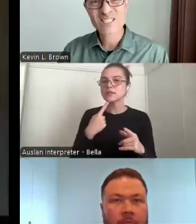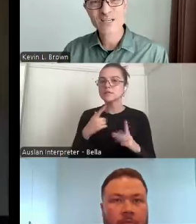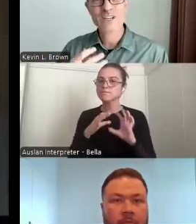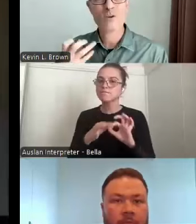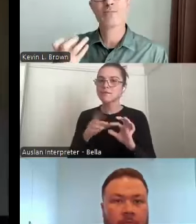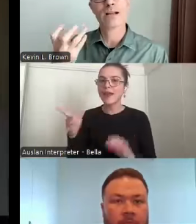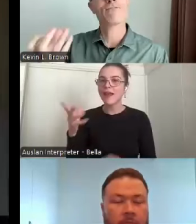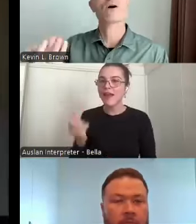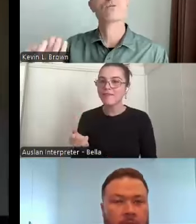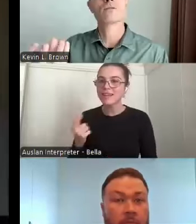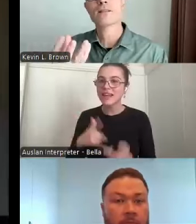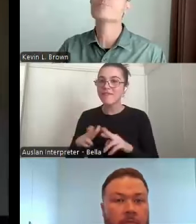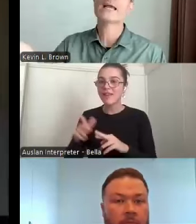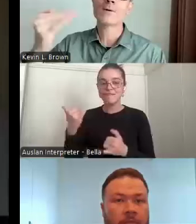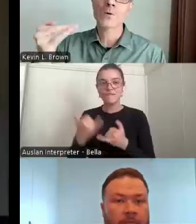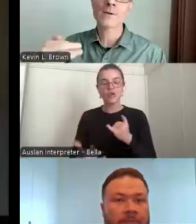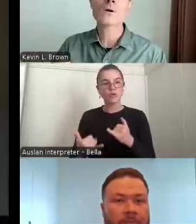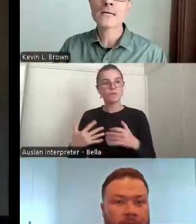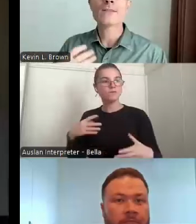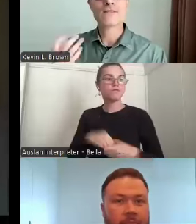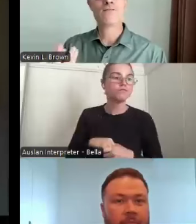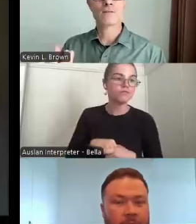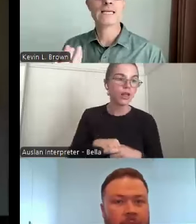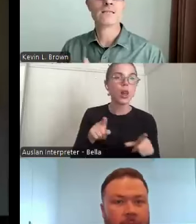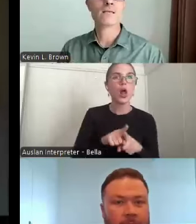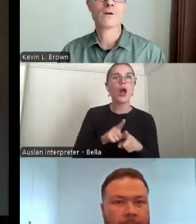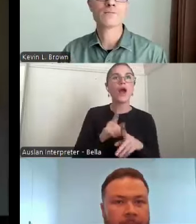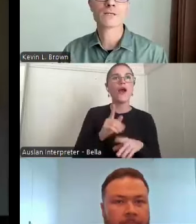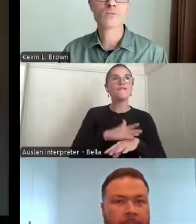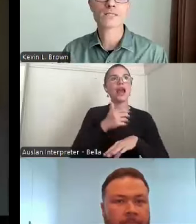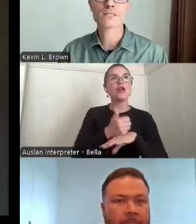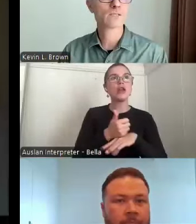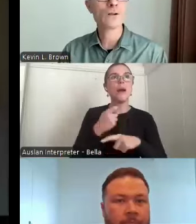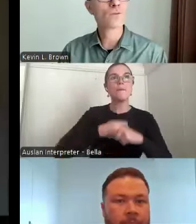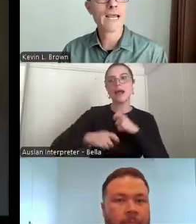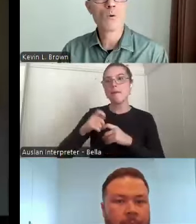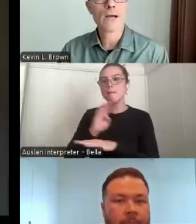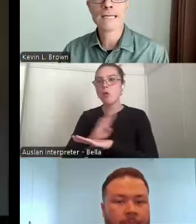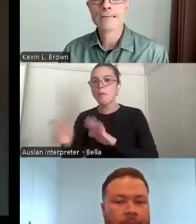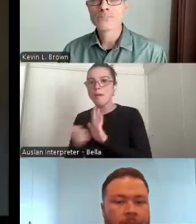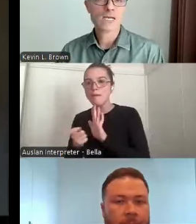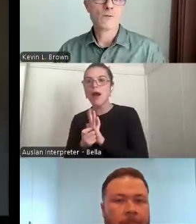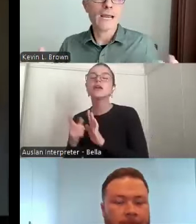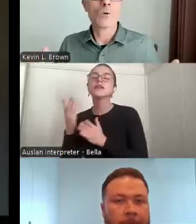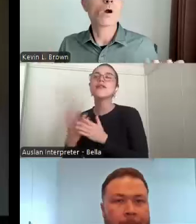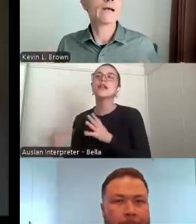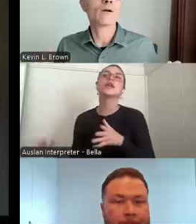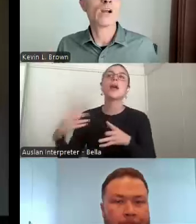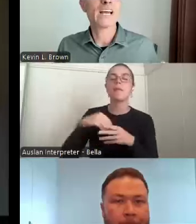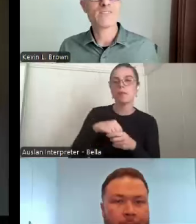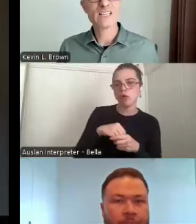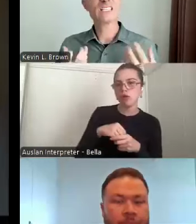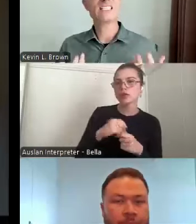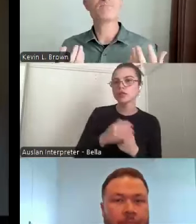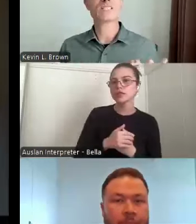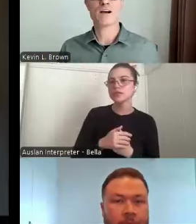hands-on, especially if you have like a founder that then became a board member, definitely get them involved in this process. You know, from day one, tell them, hey, we're working on our